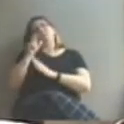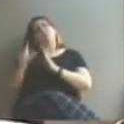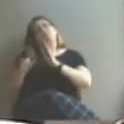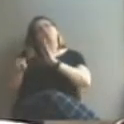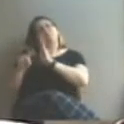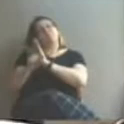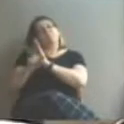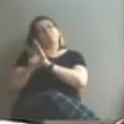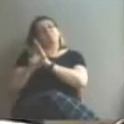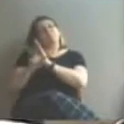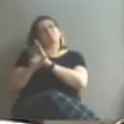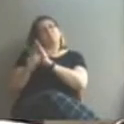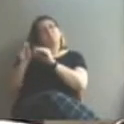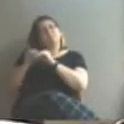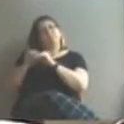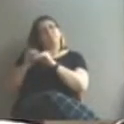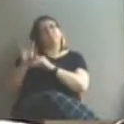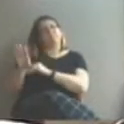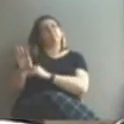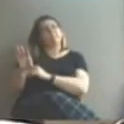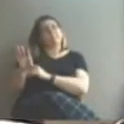fall